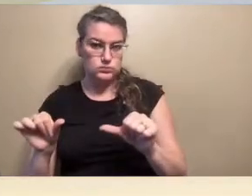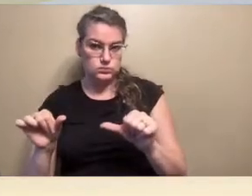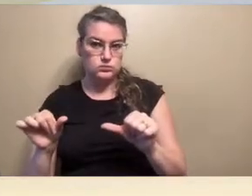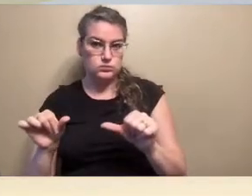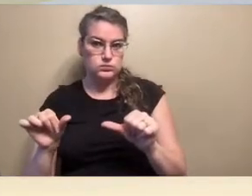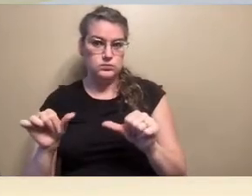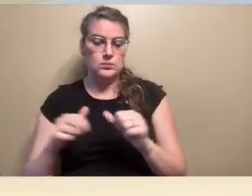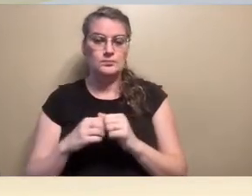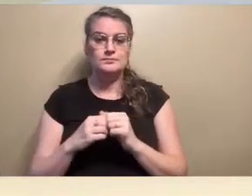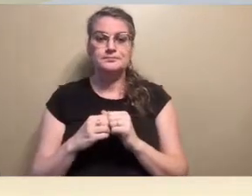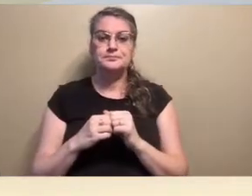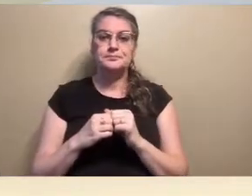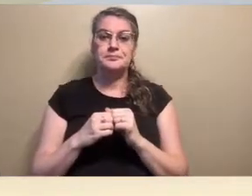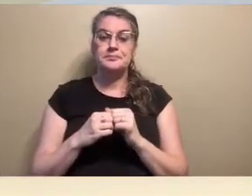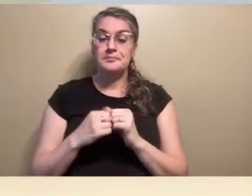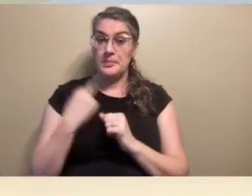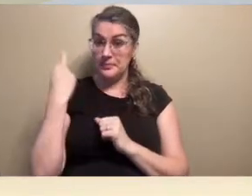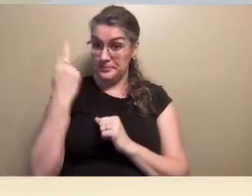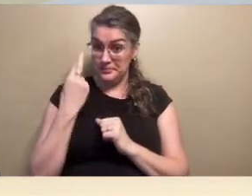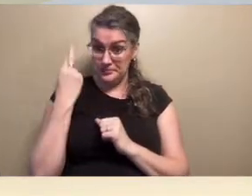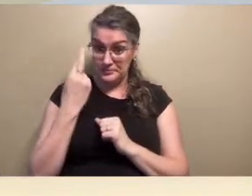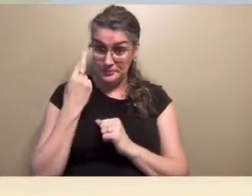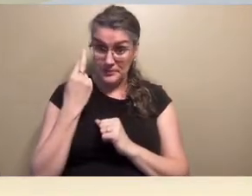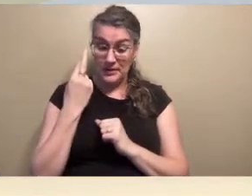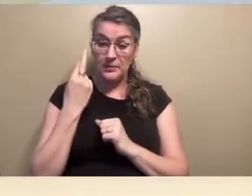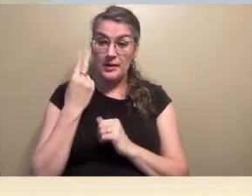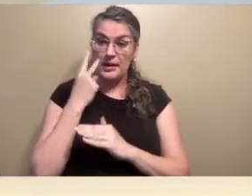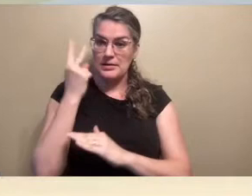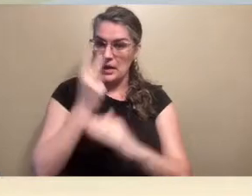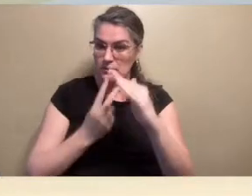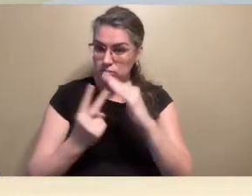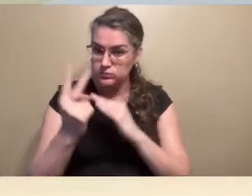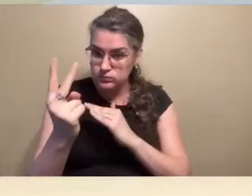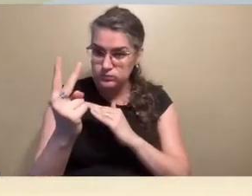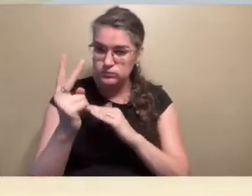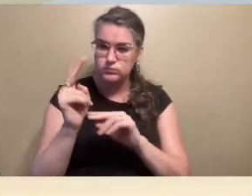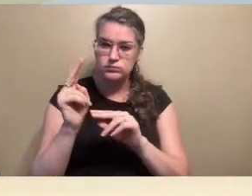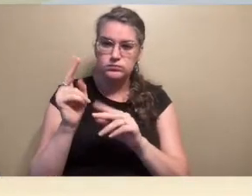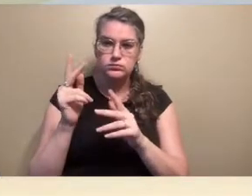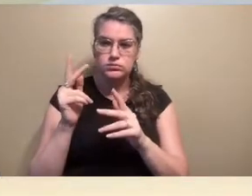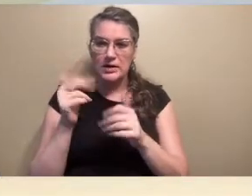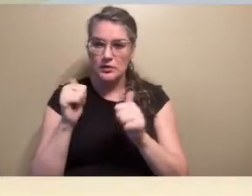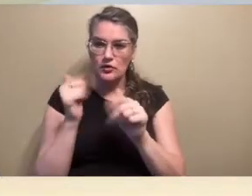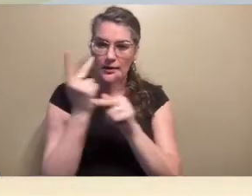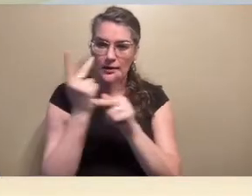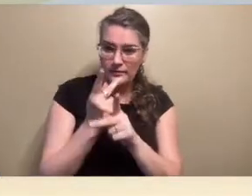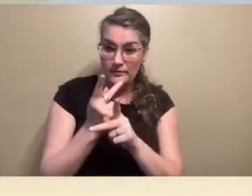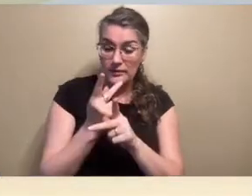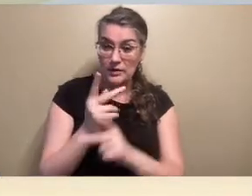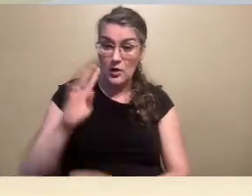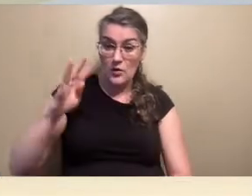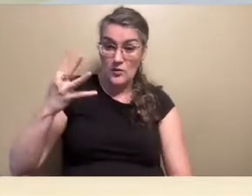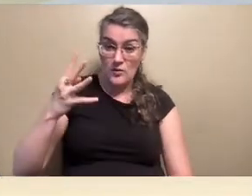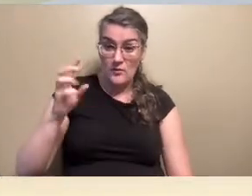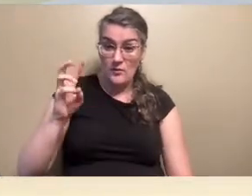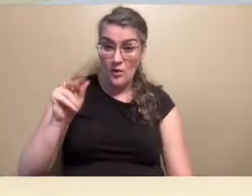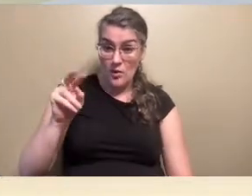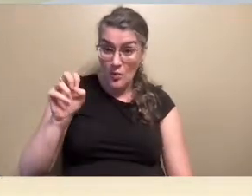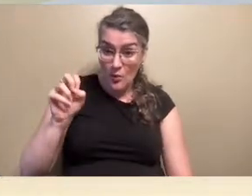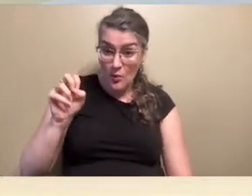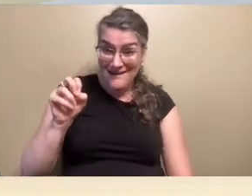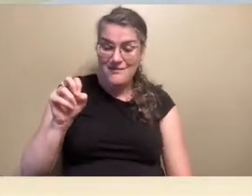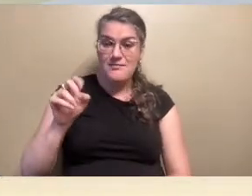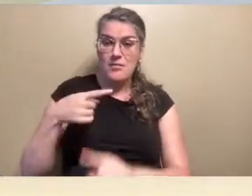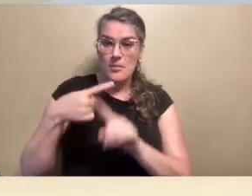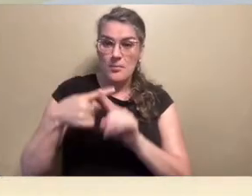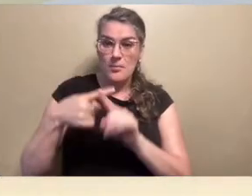in light of trying to, look ahead, and we see this fourth wave looming, and we really want to get our children back to school